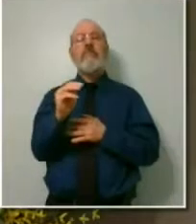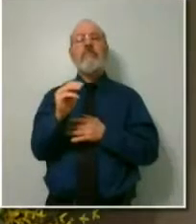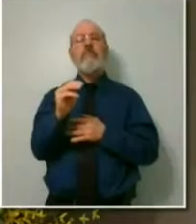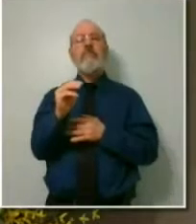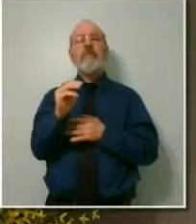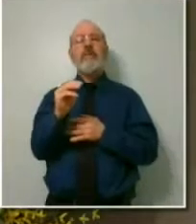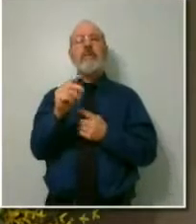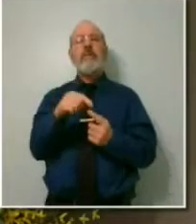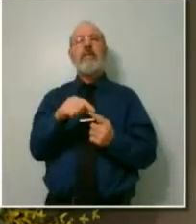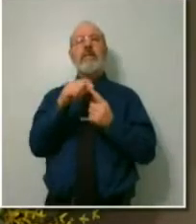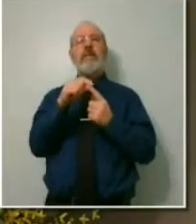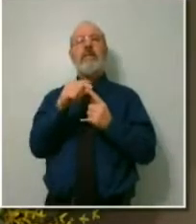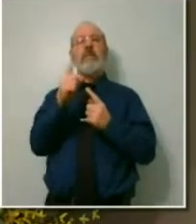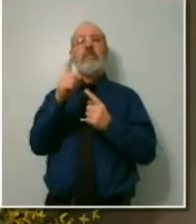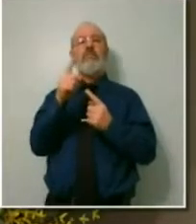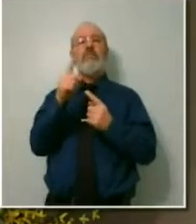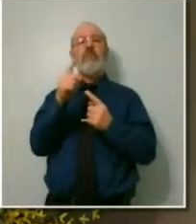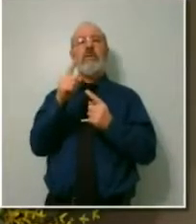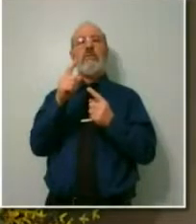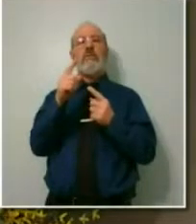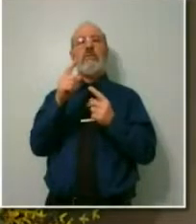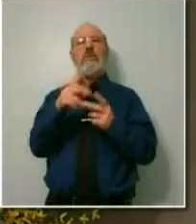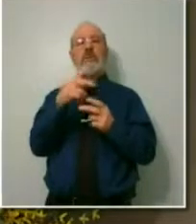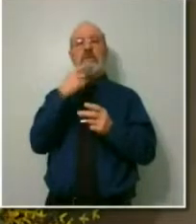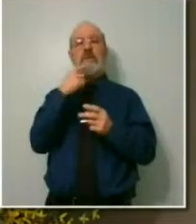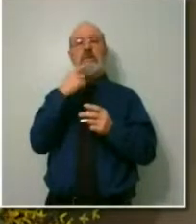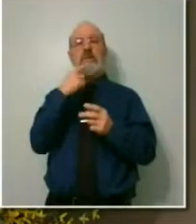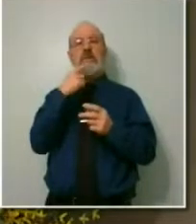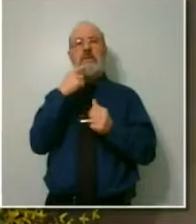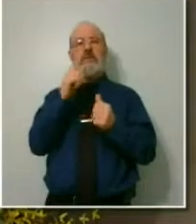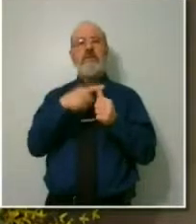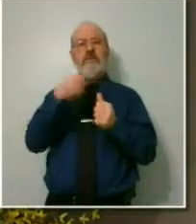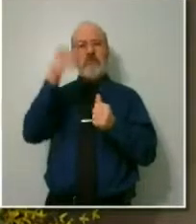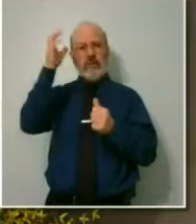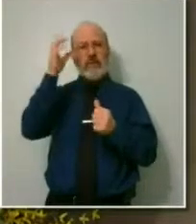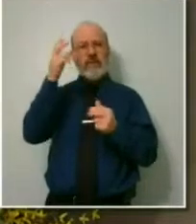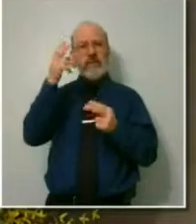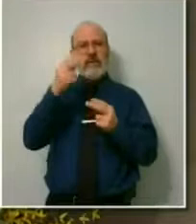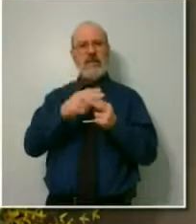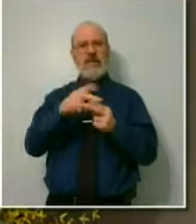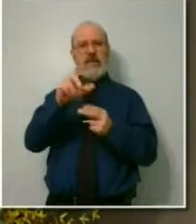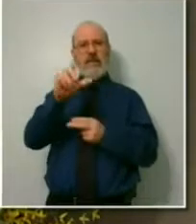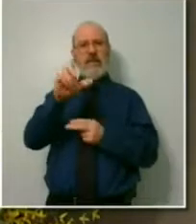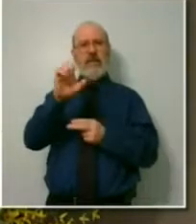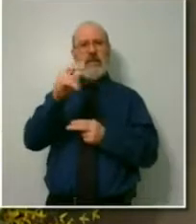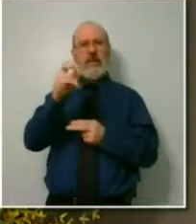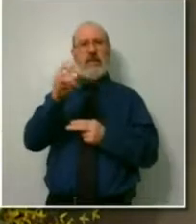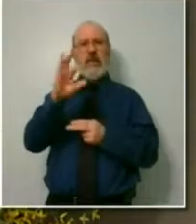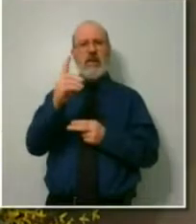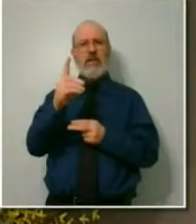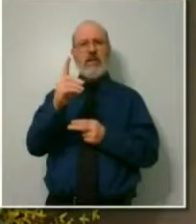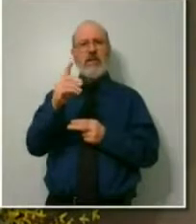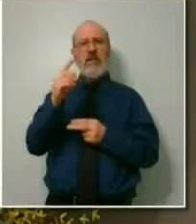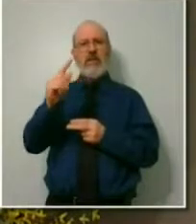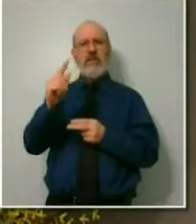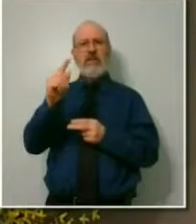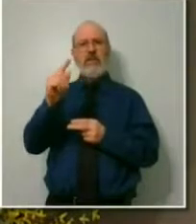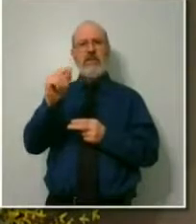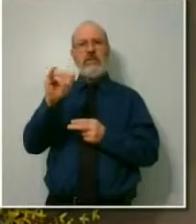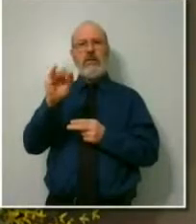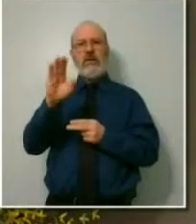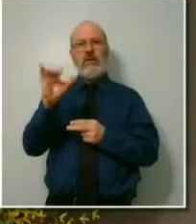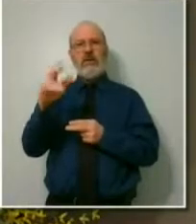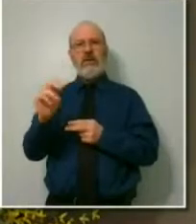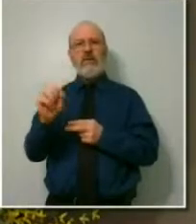except in one case. And he mentioned a first cousin by the name of Leonard Gibbons. He goes by Lenny Gibbons, and